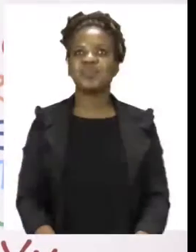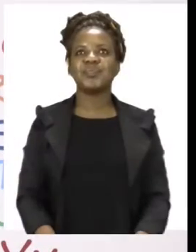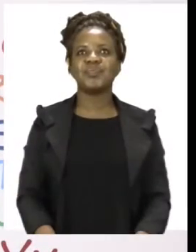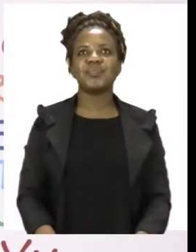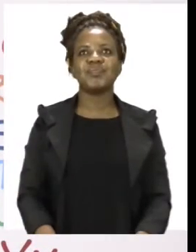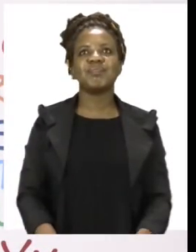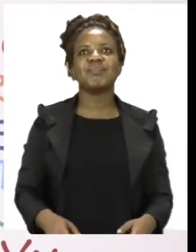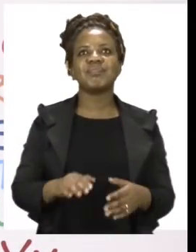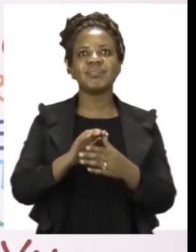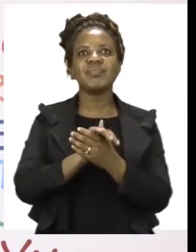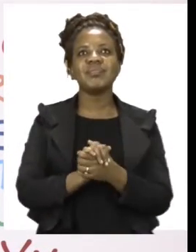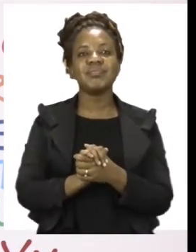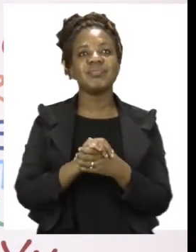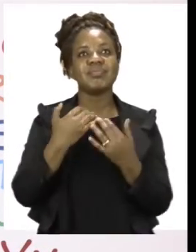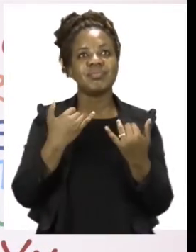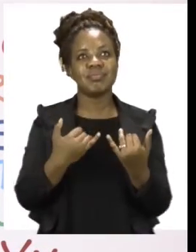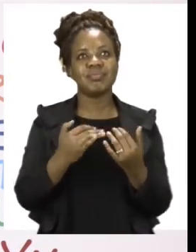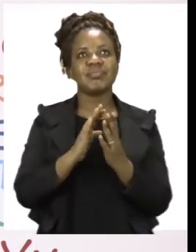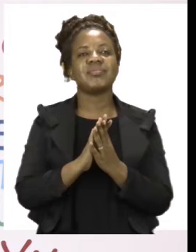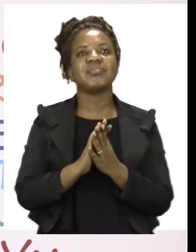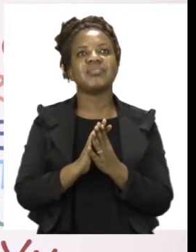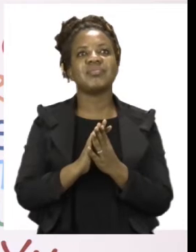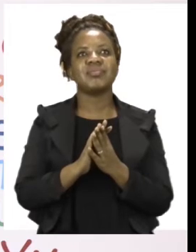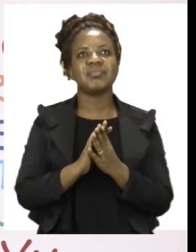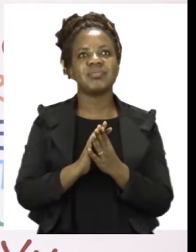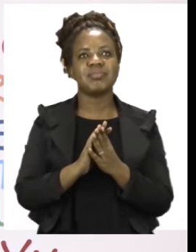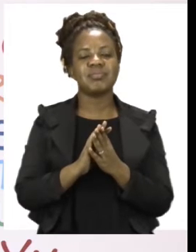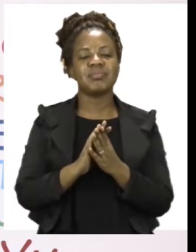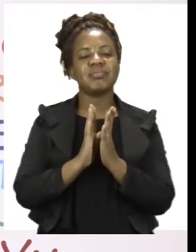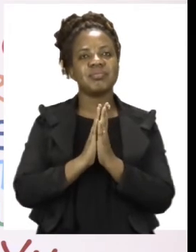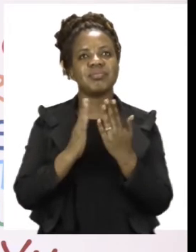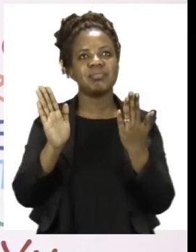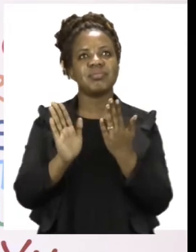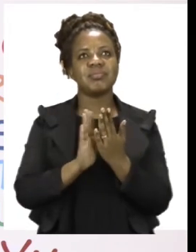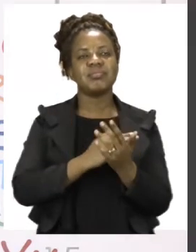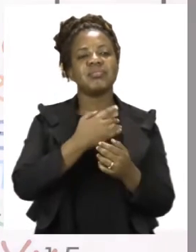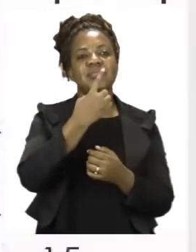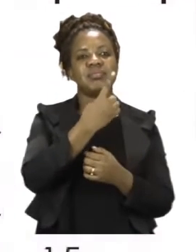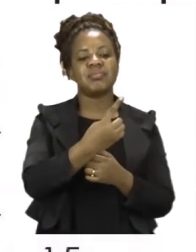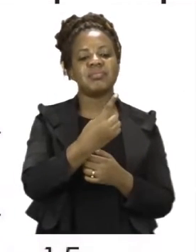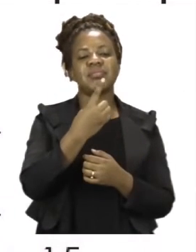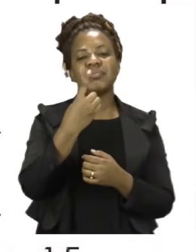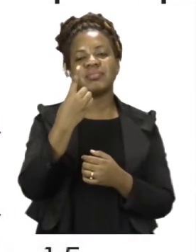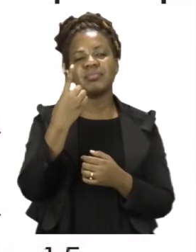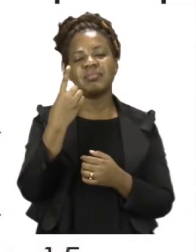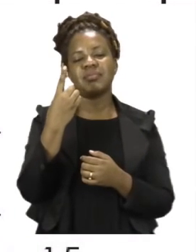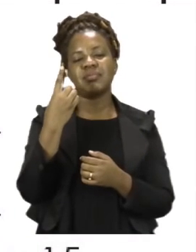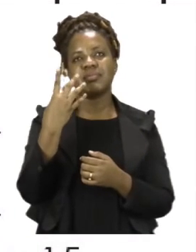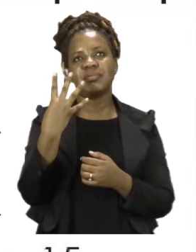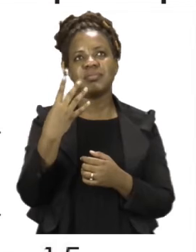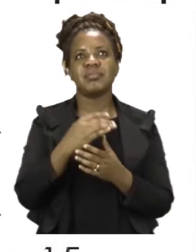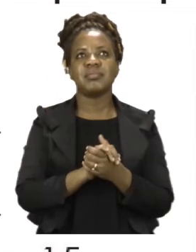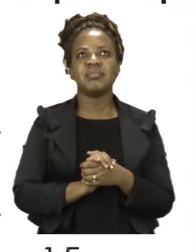For our exercise now, boys and girls, let us turn to page 14. On page 14, we have a